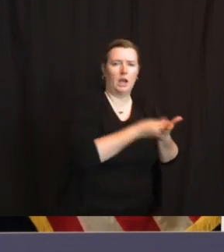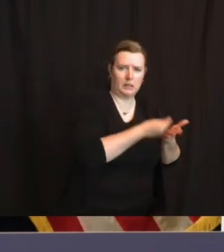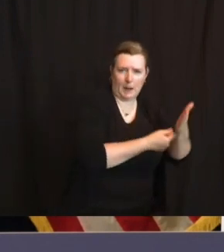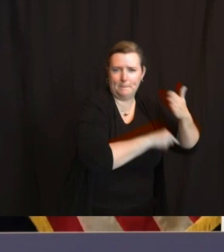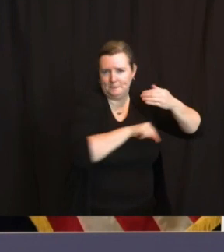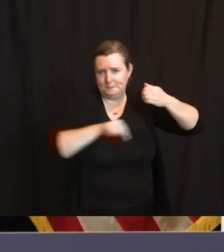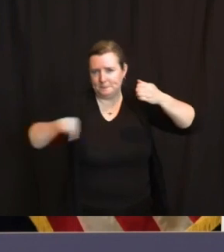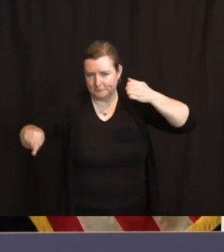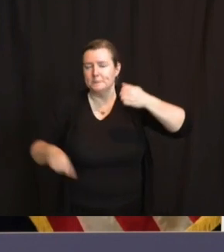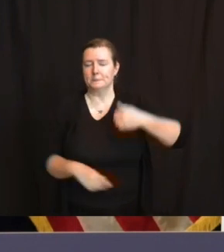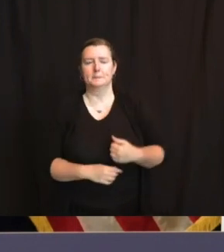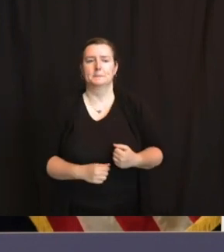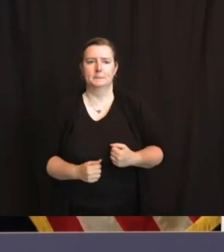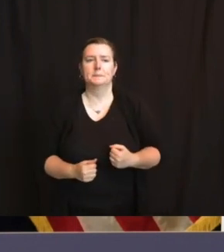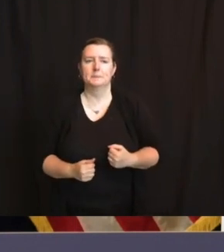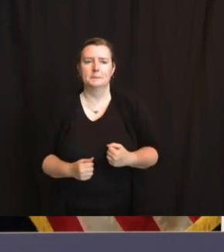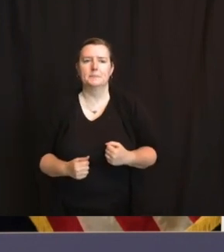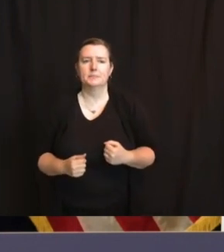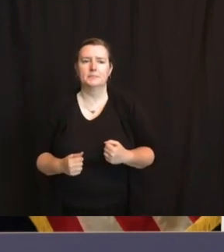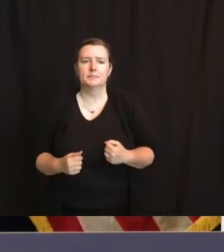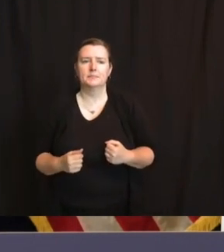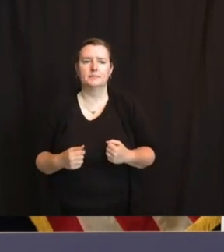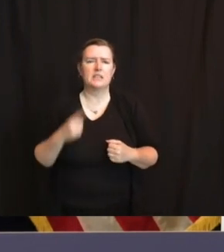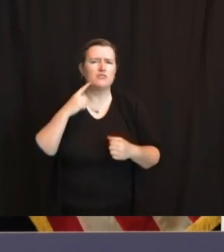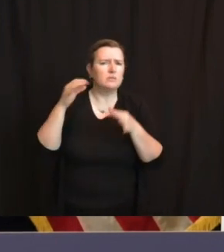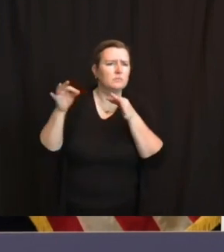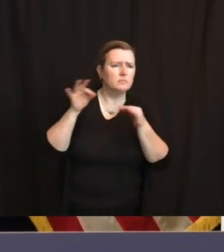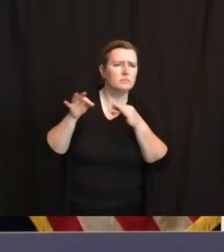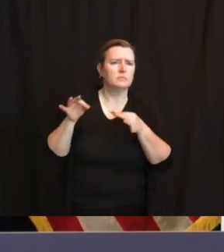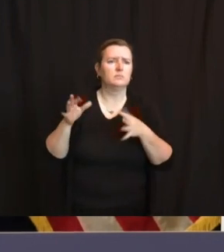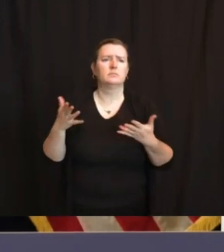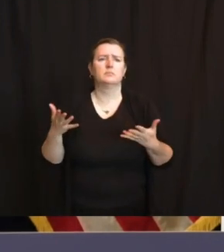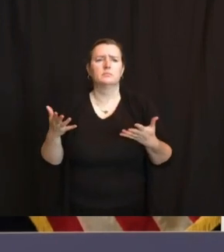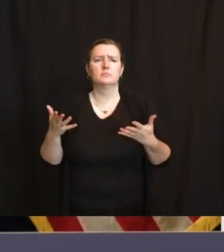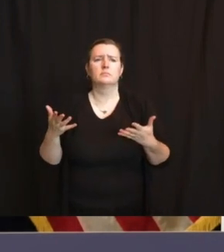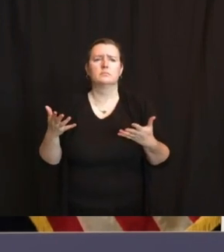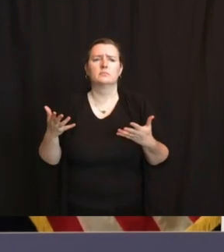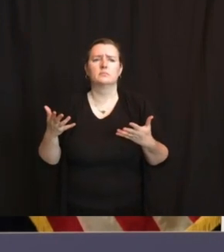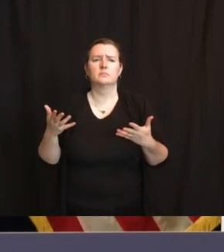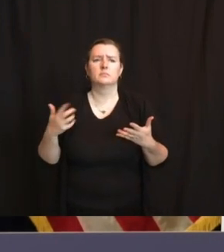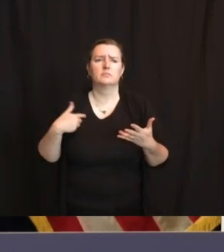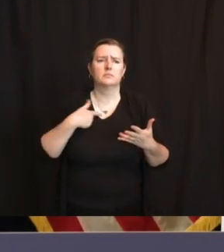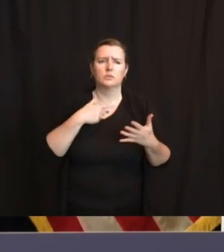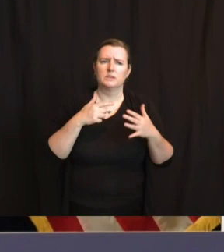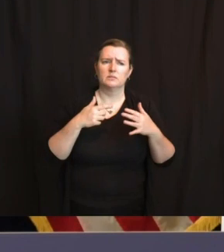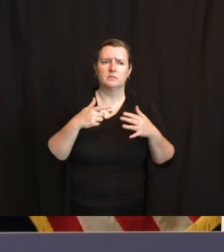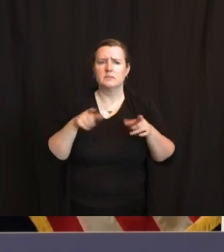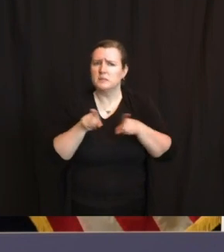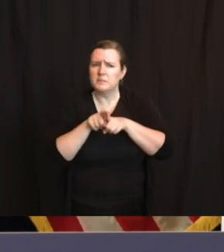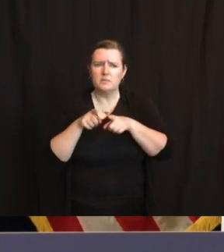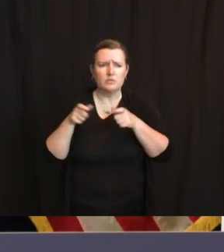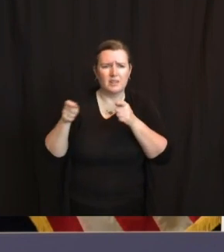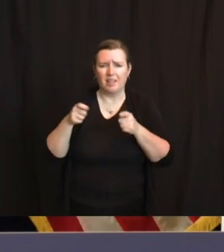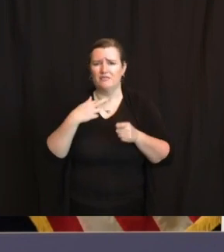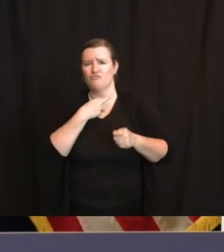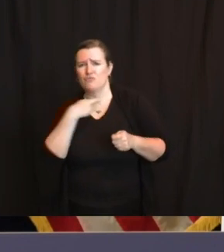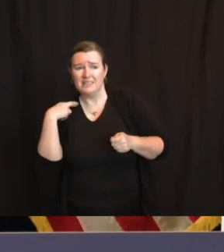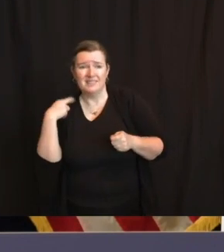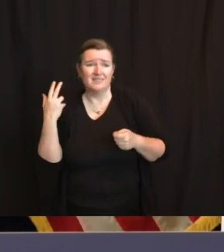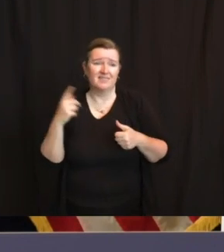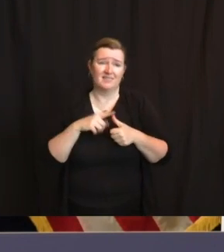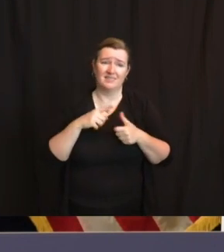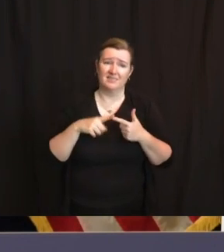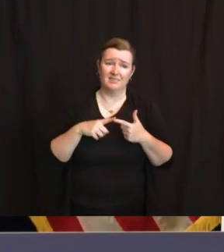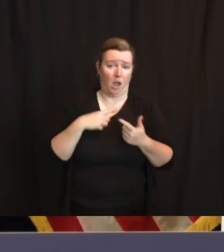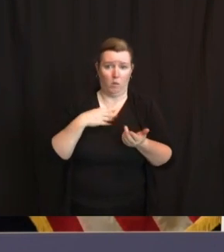at least as you've described it, that's basically the sort of, we're trying to manage risk here as well. And so I applaud them